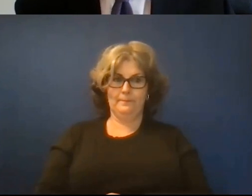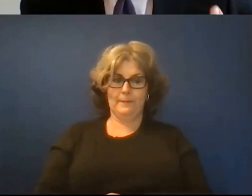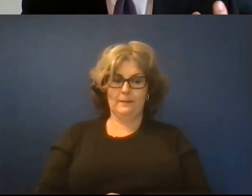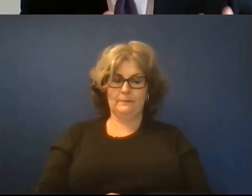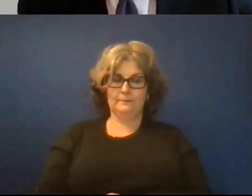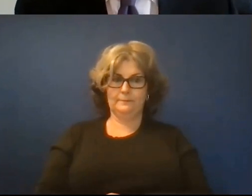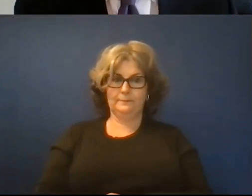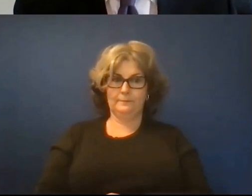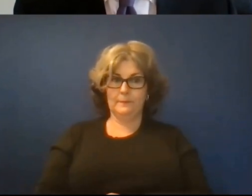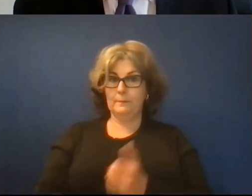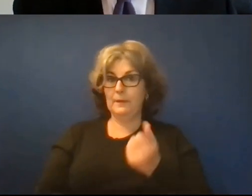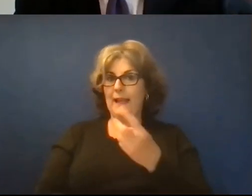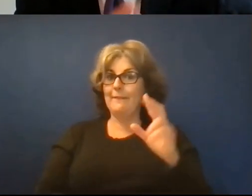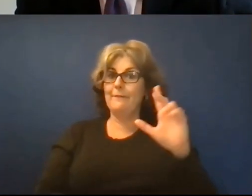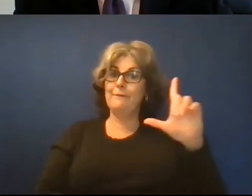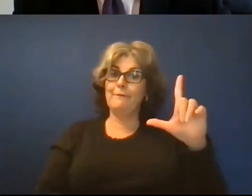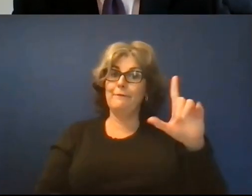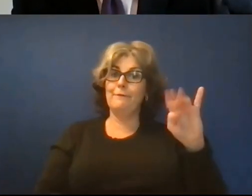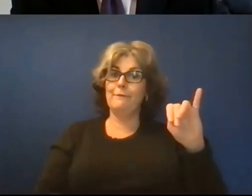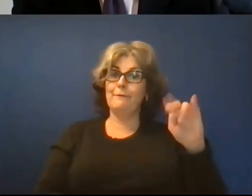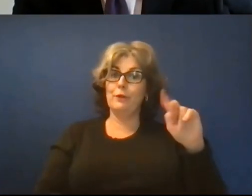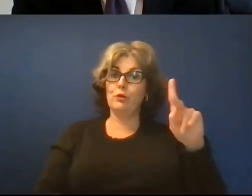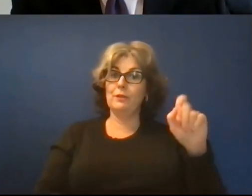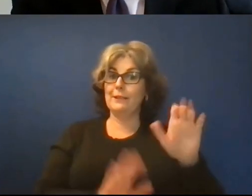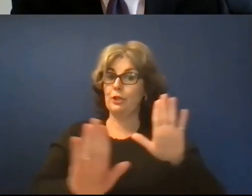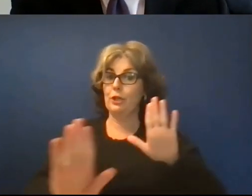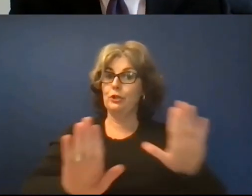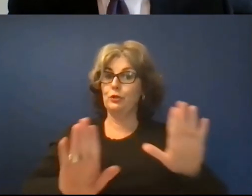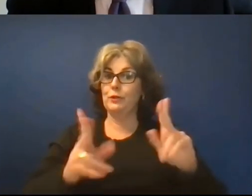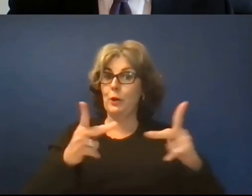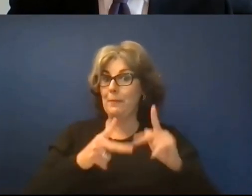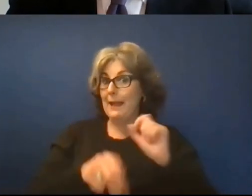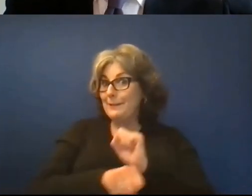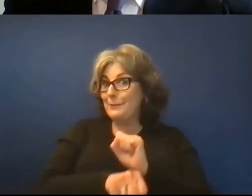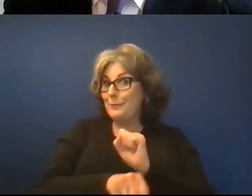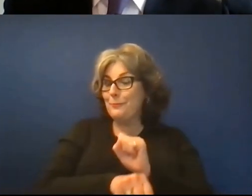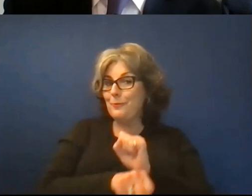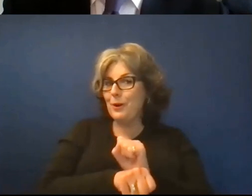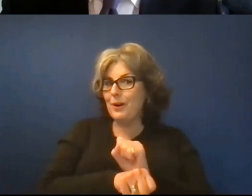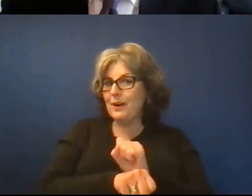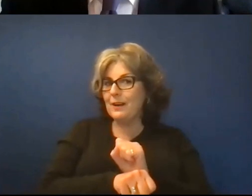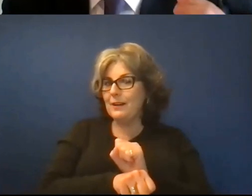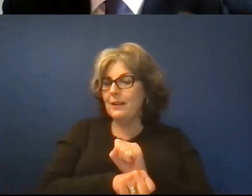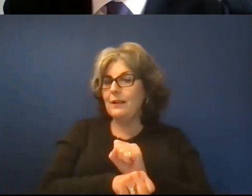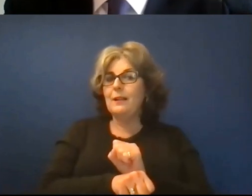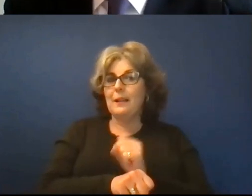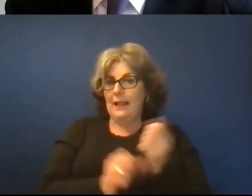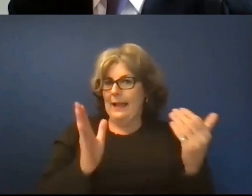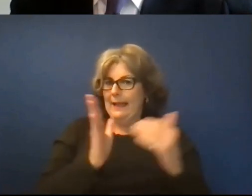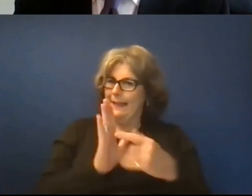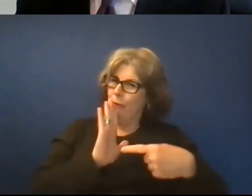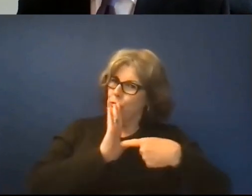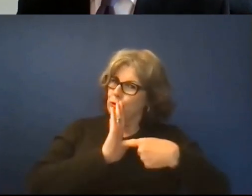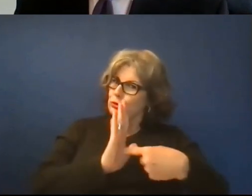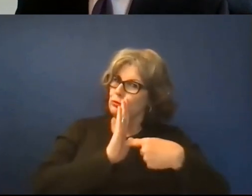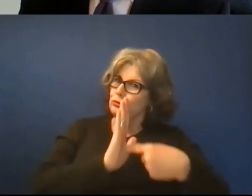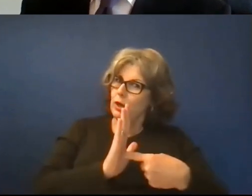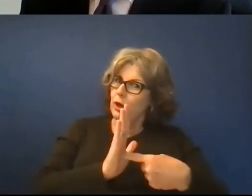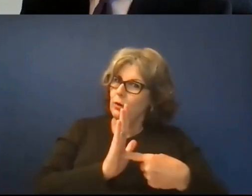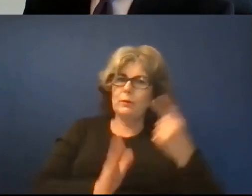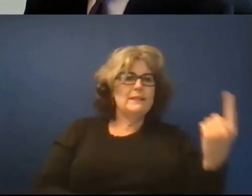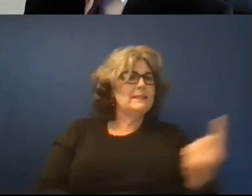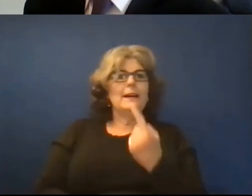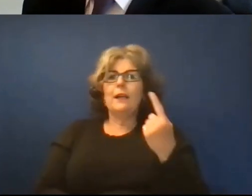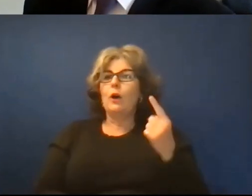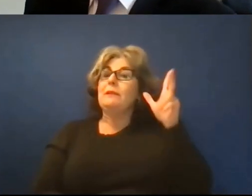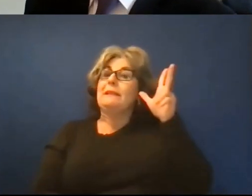worksheet is a couple of links to each of their places of work, okay? And I wanna share my screen. Again, I wanna demonstrate to you, this is not just a